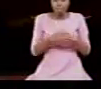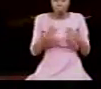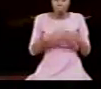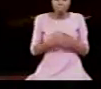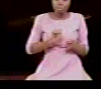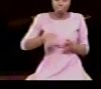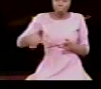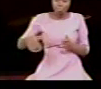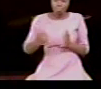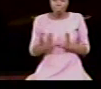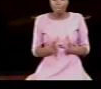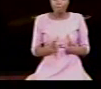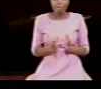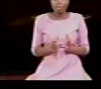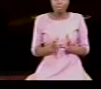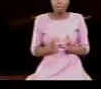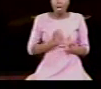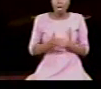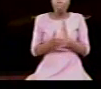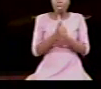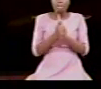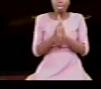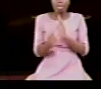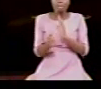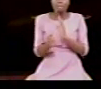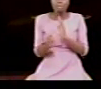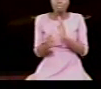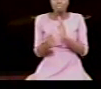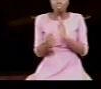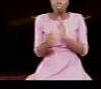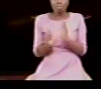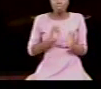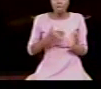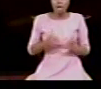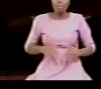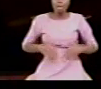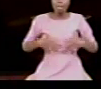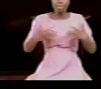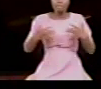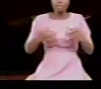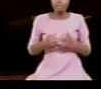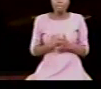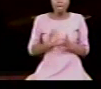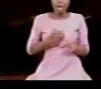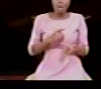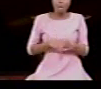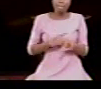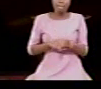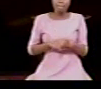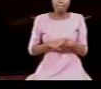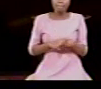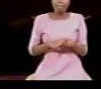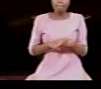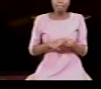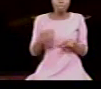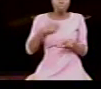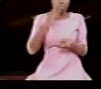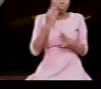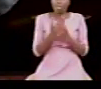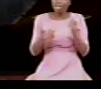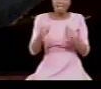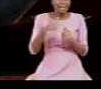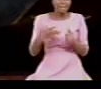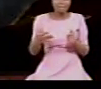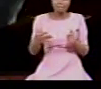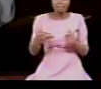sow our talents, our life, our time. We shan't lack anything. Even though the